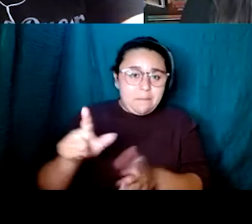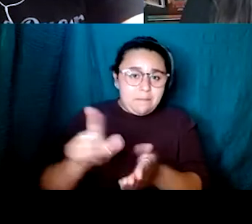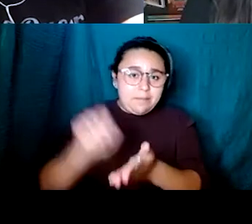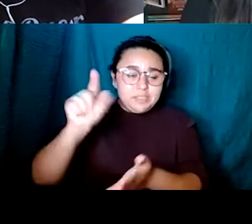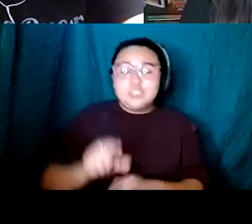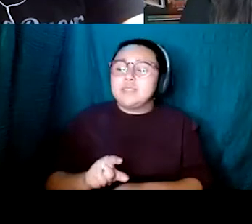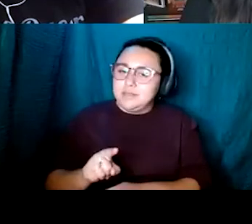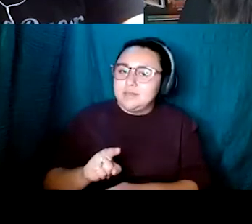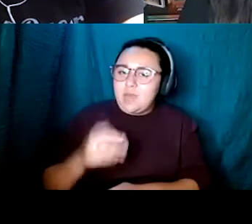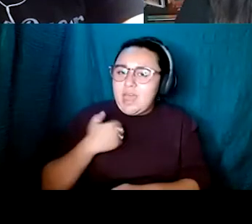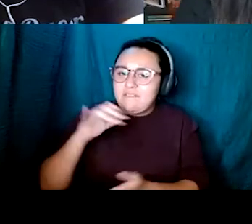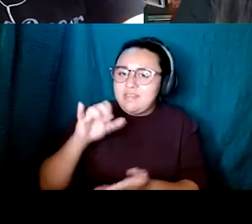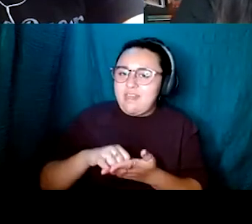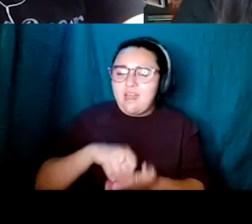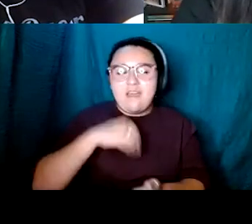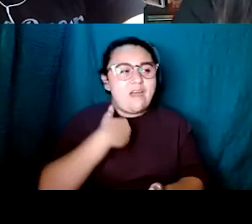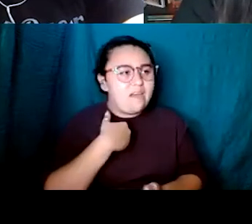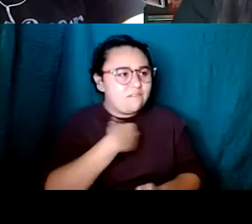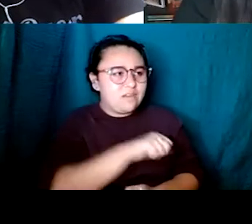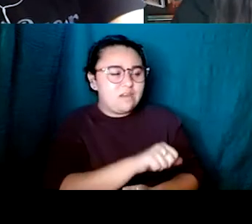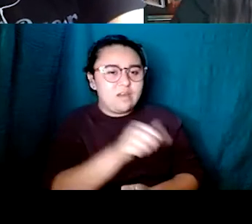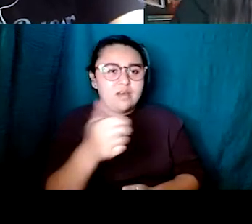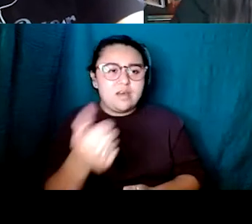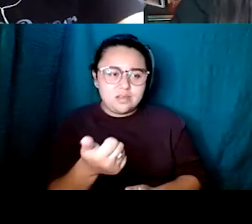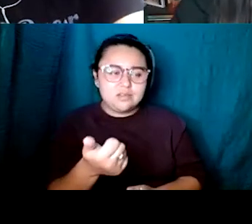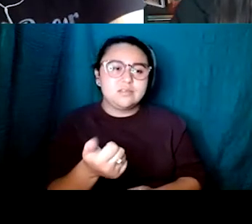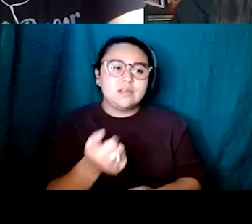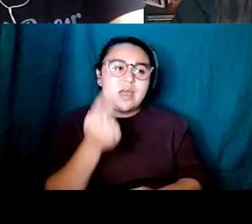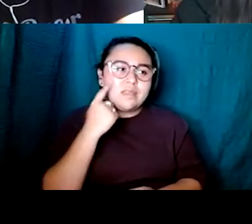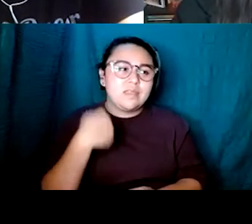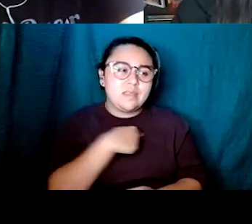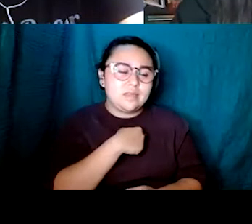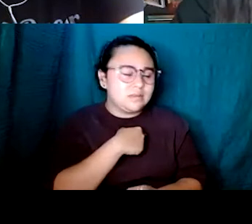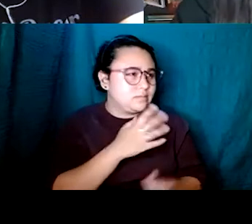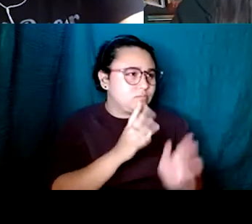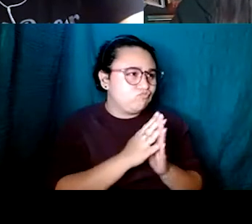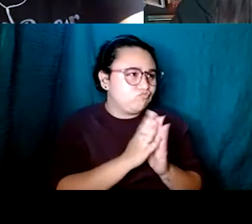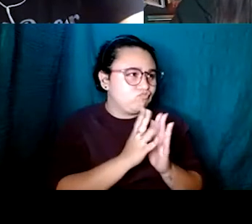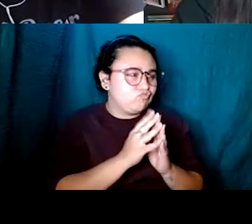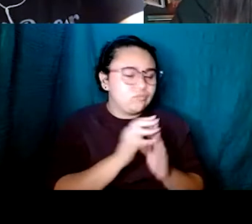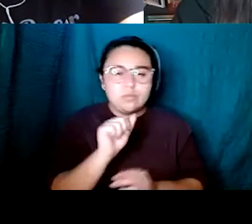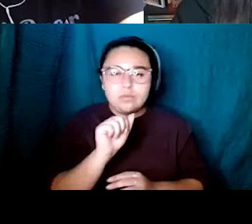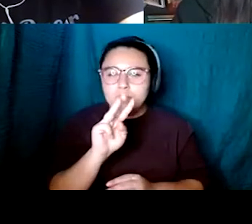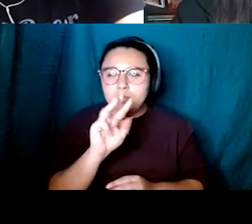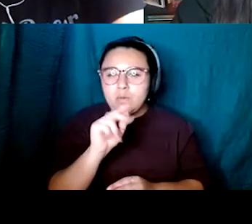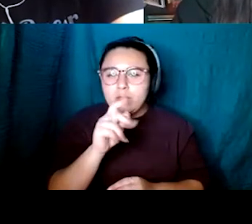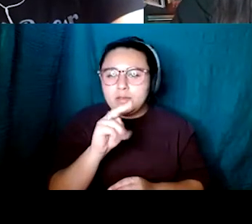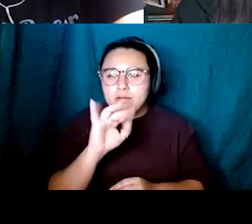Yeah, we have that. We have, I think awakening is like a really,